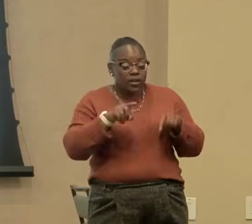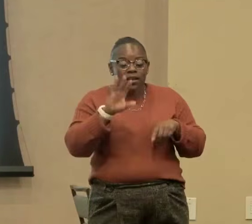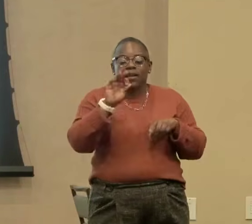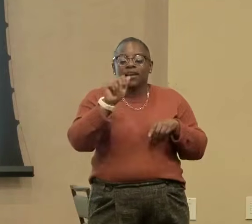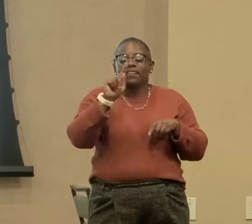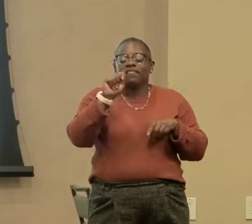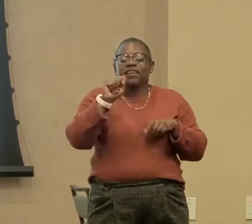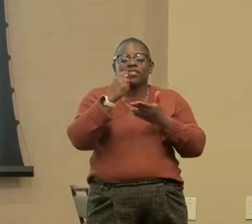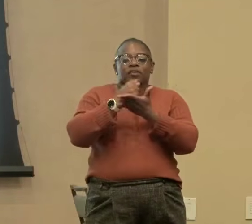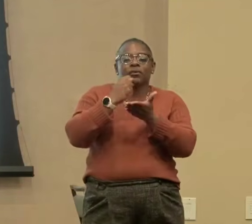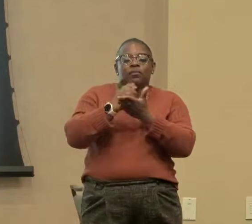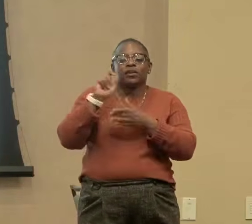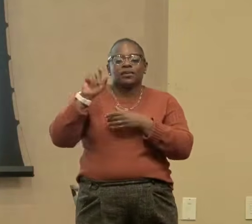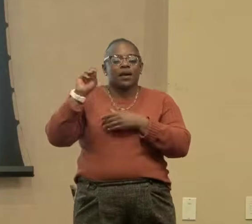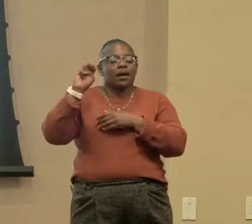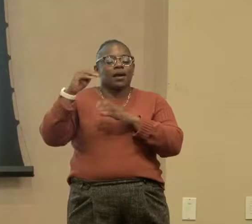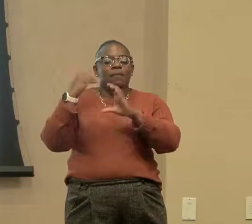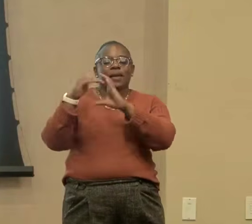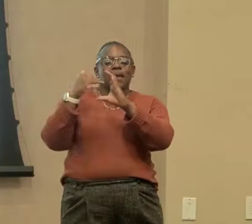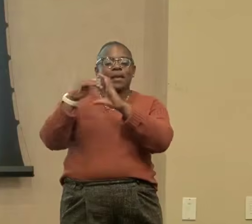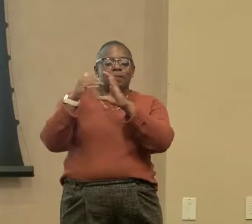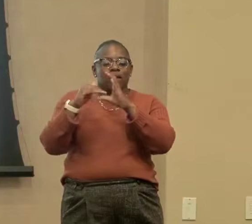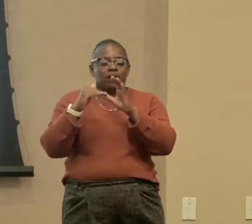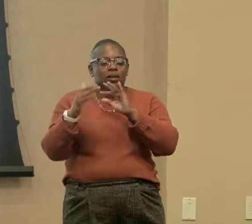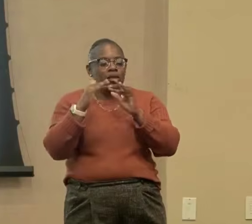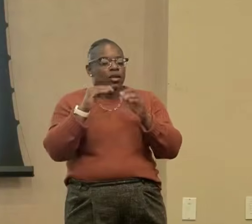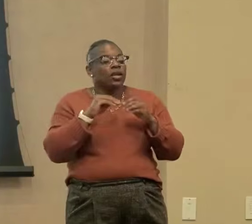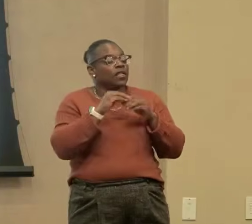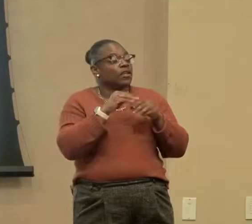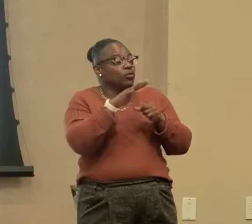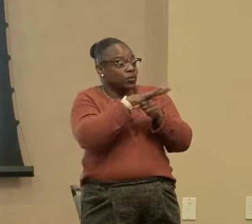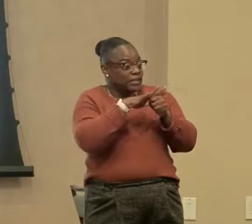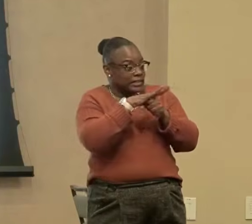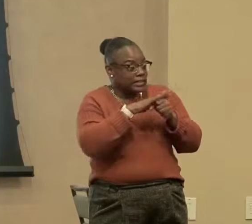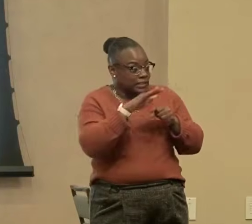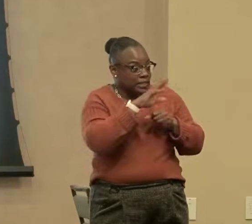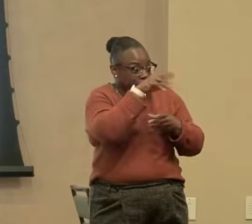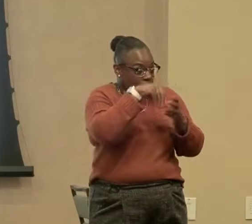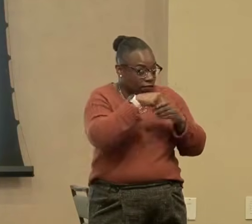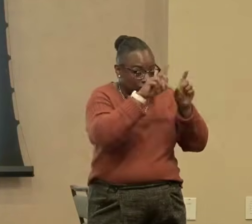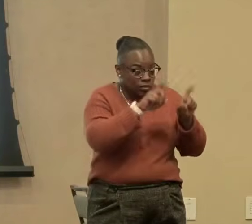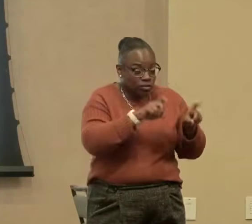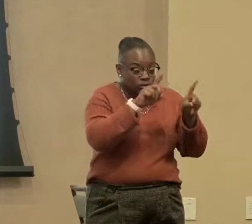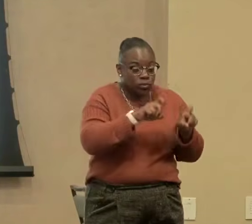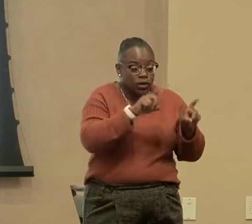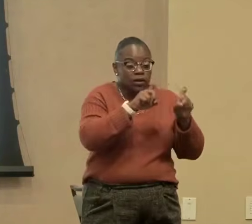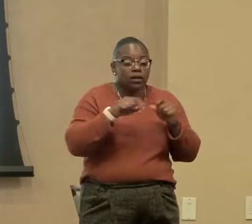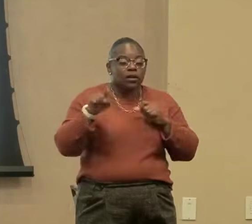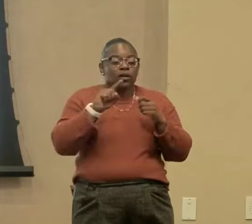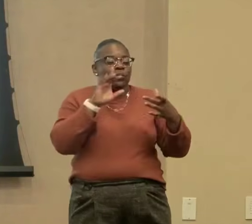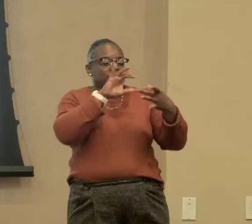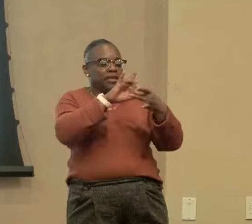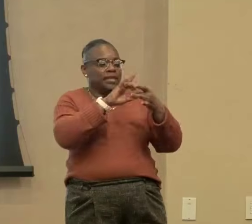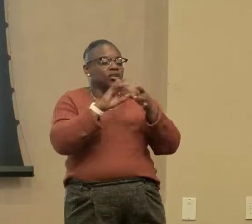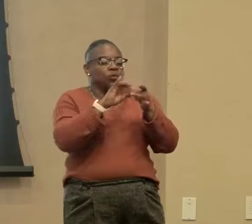clinicaltrials@fatetherapeutics.com. Please reach out to that email, and we'll be able to get you in contact with a site that is participating in the trial so that we can connect you with the